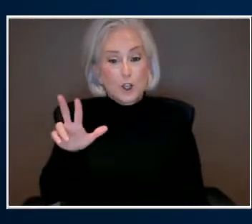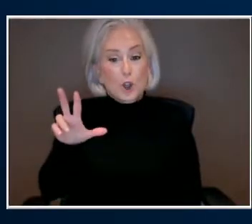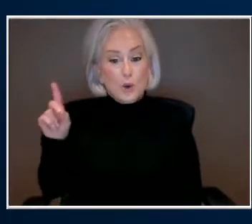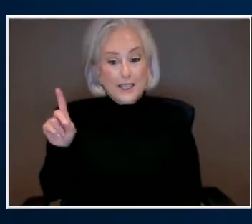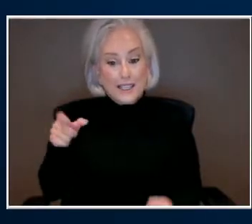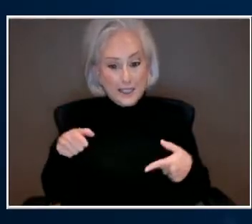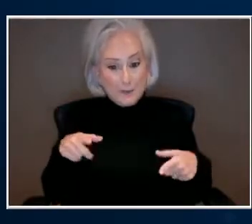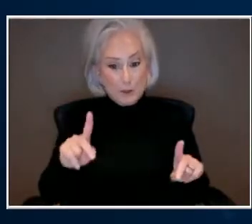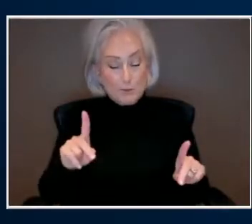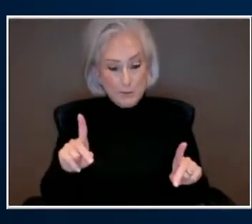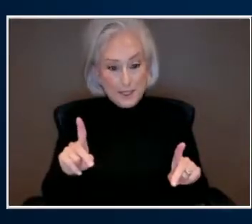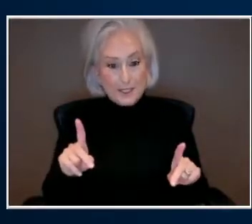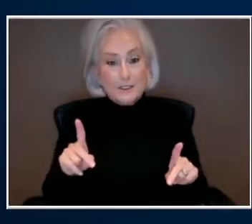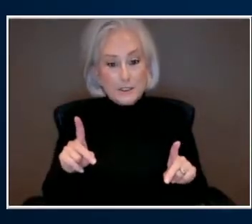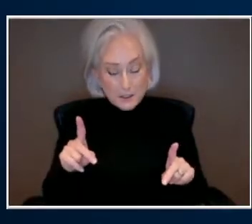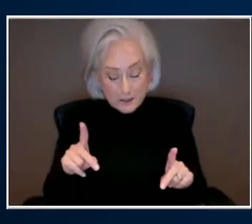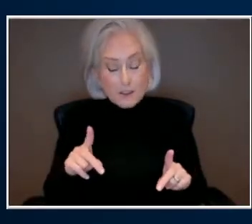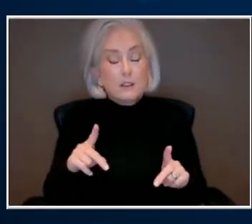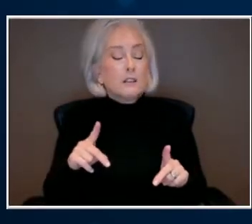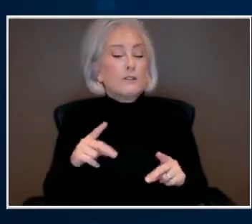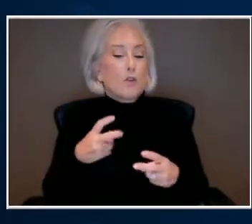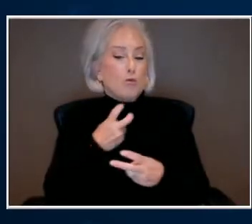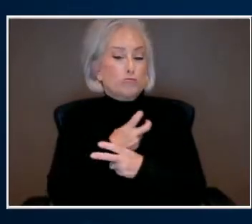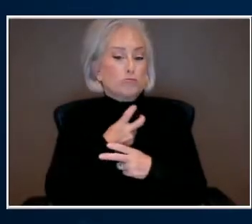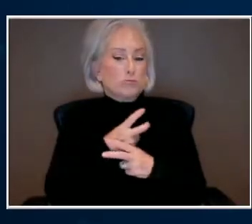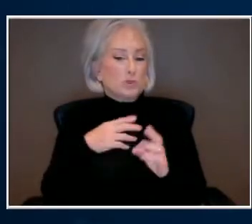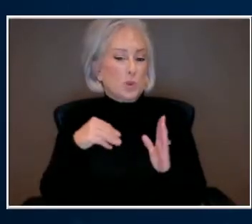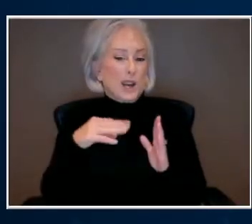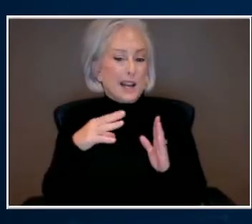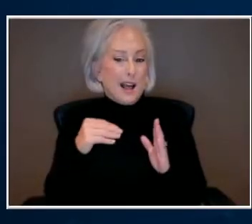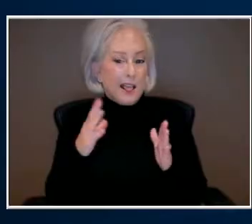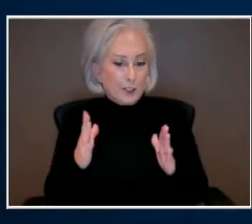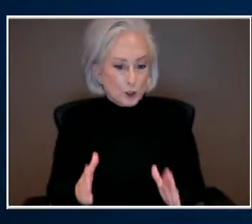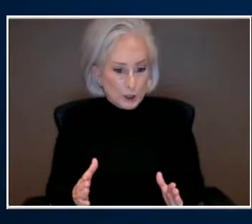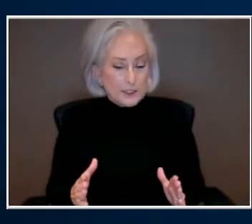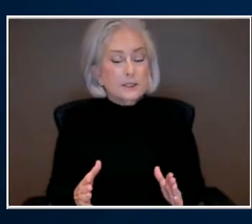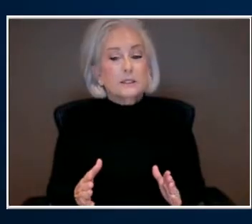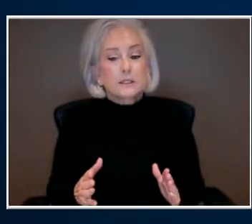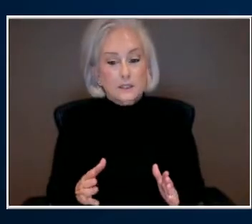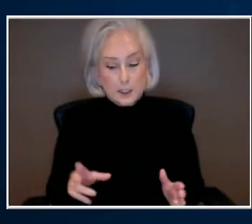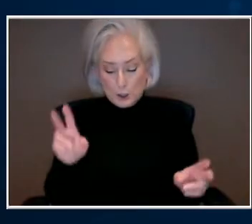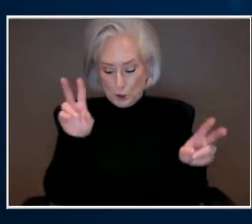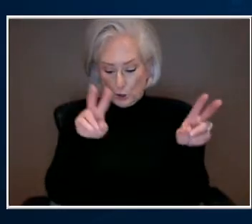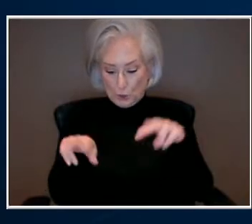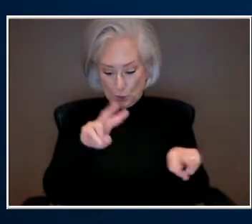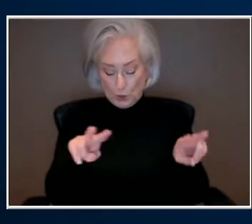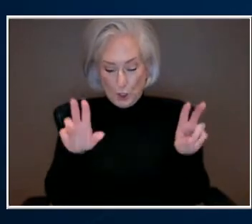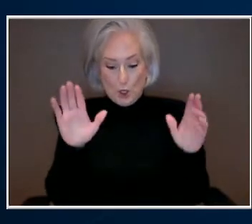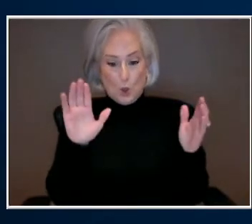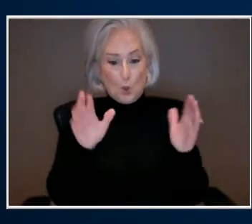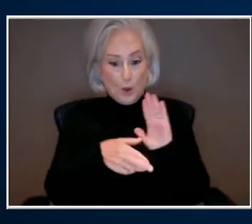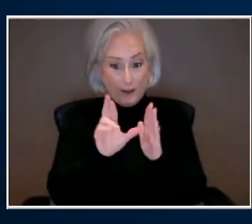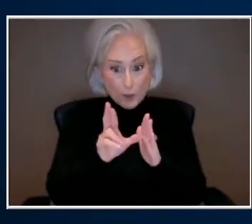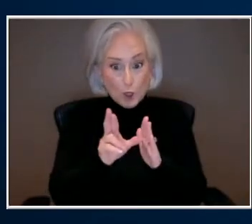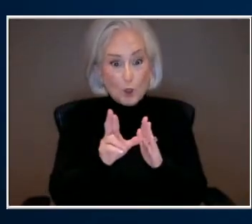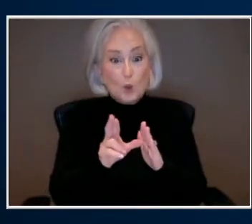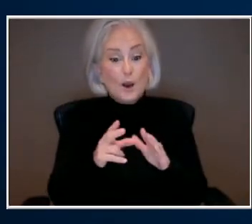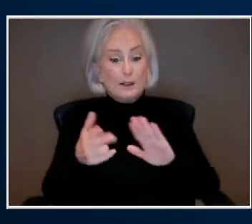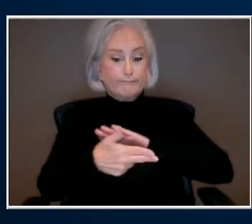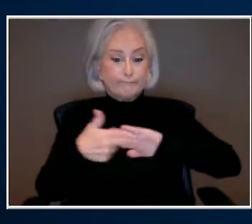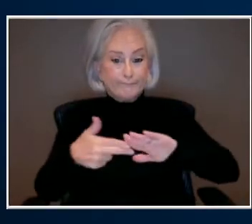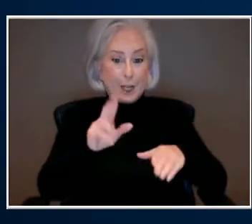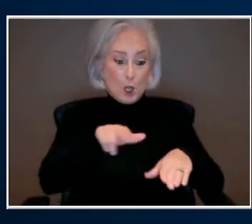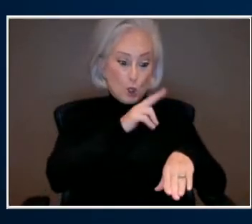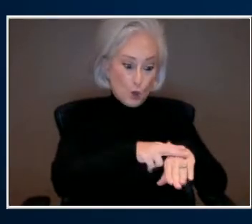to review normal breast tissue more thoroughly, so we can call mammograms normal when they are normal and hopefully prevent more women from being called back